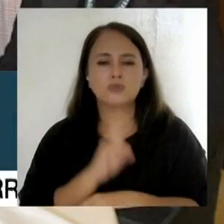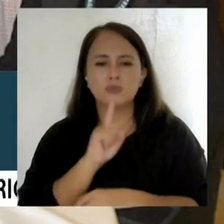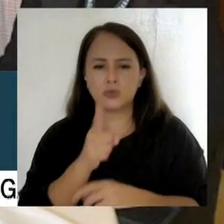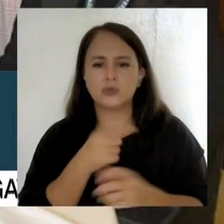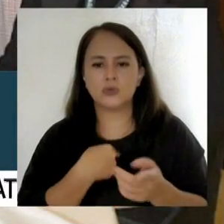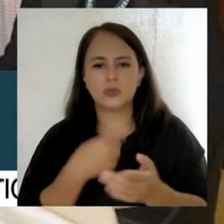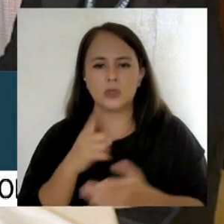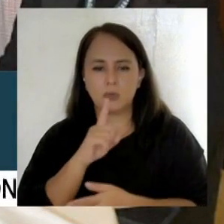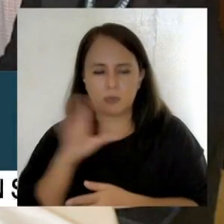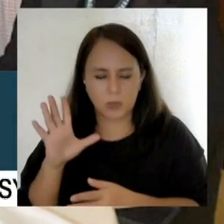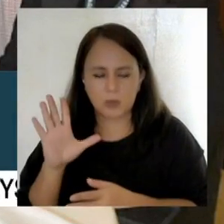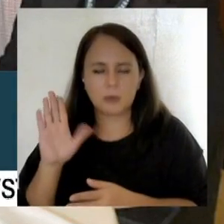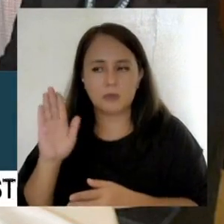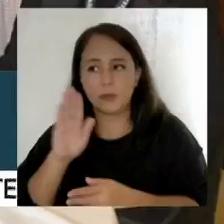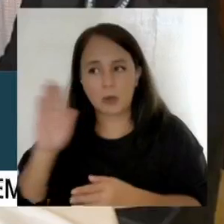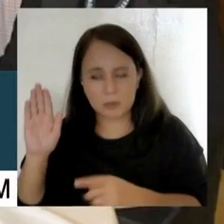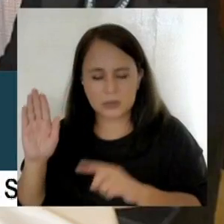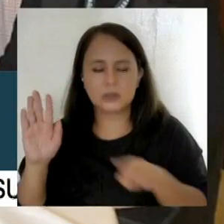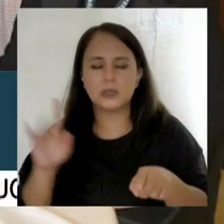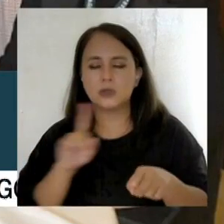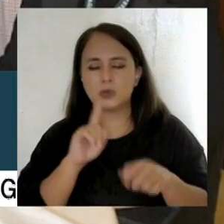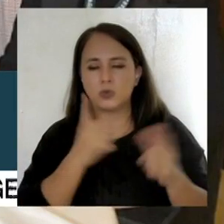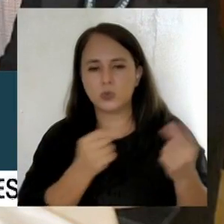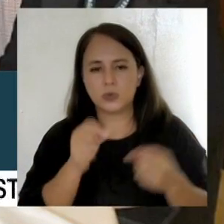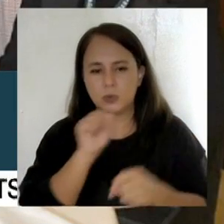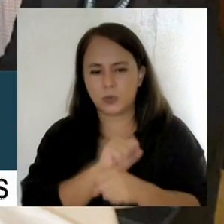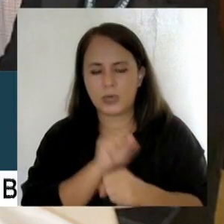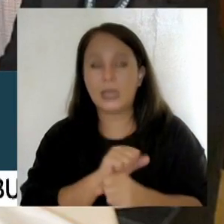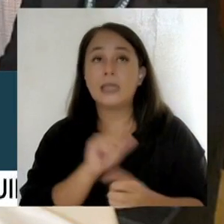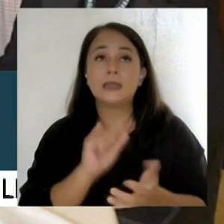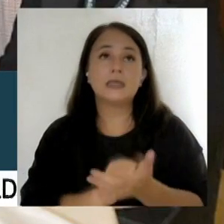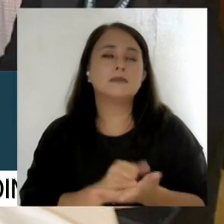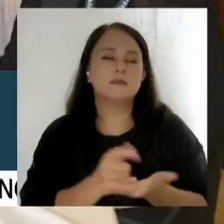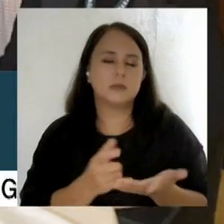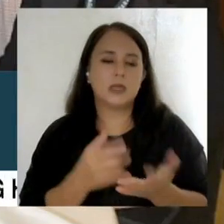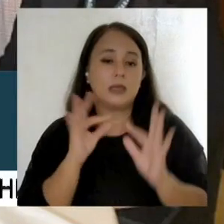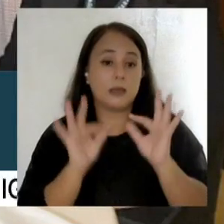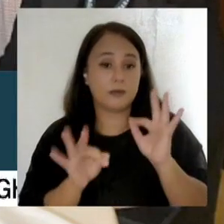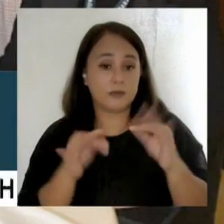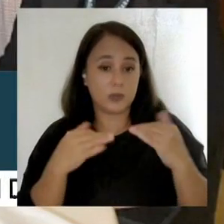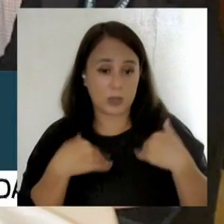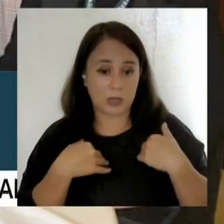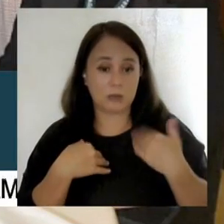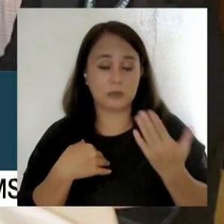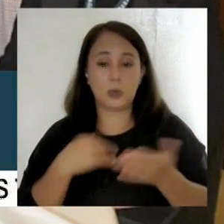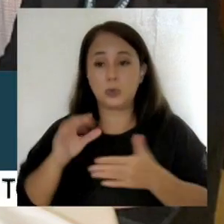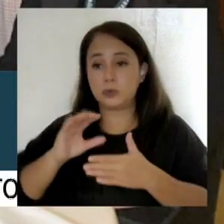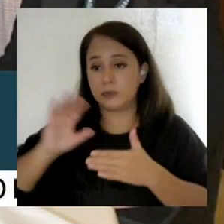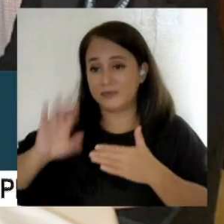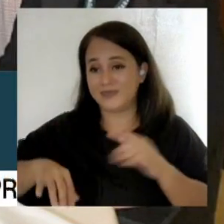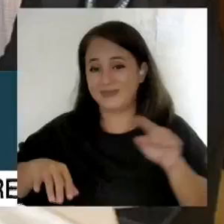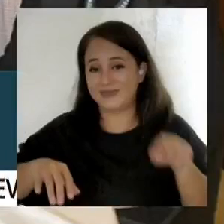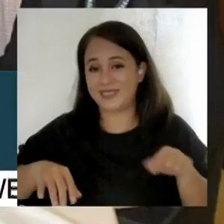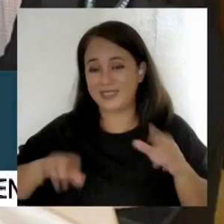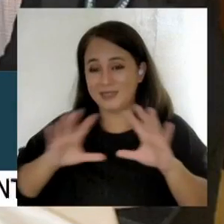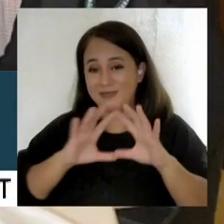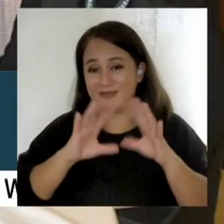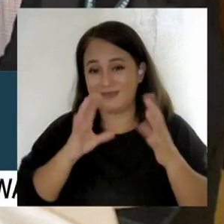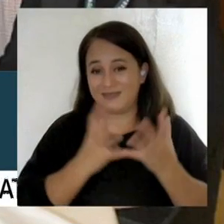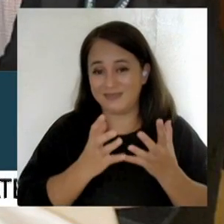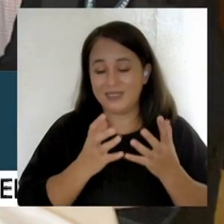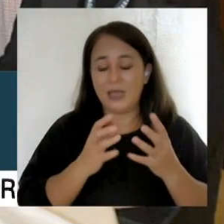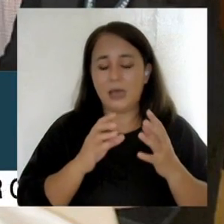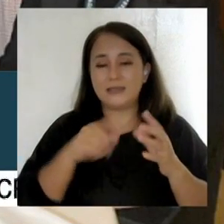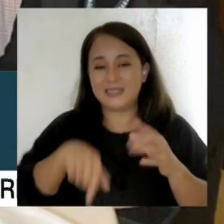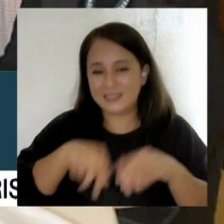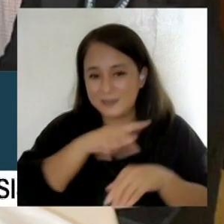na gawin yung trabaho nila. Mm-hmm. That in itself po, when you have a whole of the nation approach, that is really worth saying